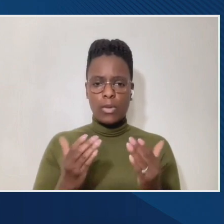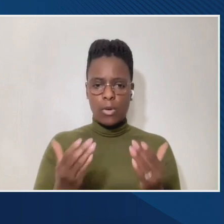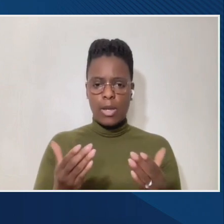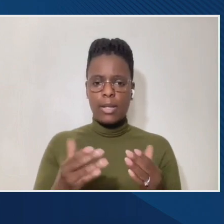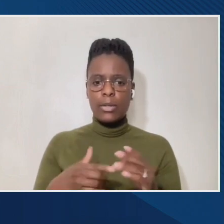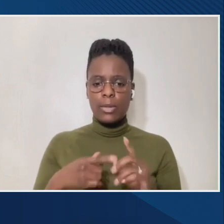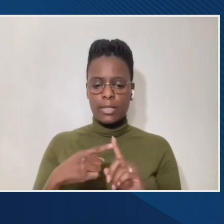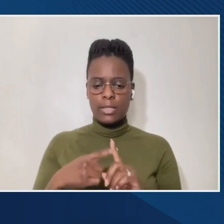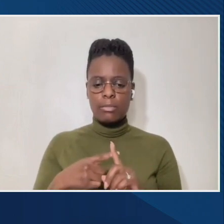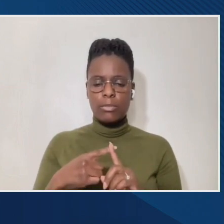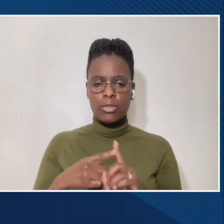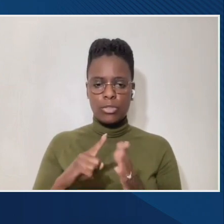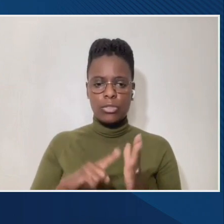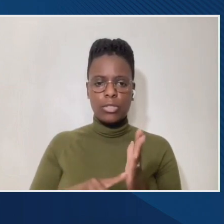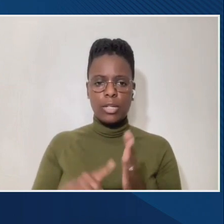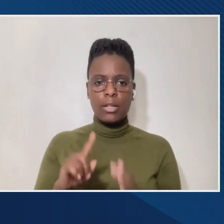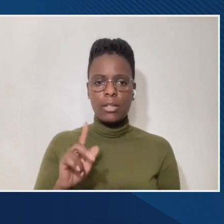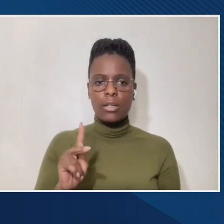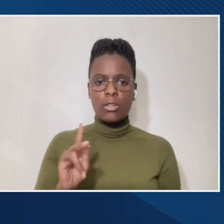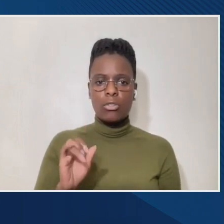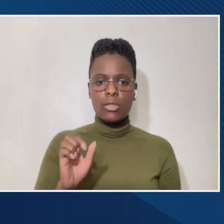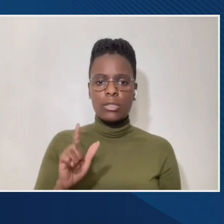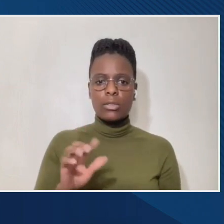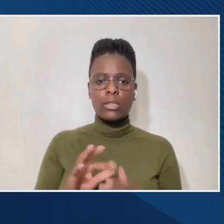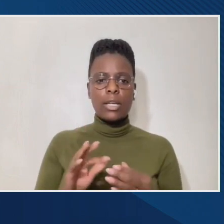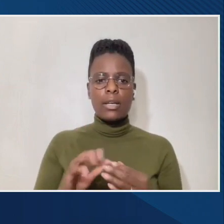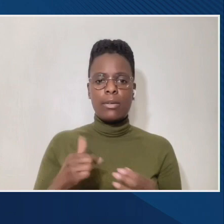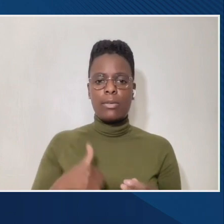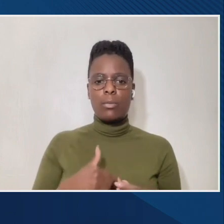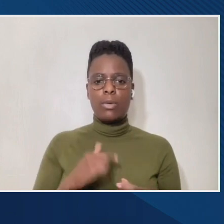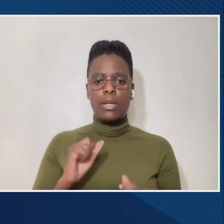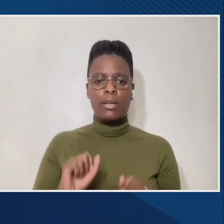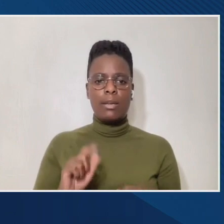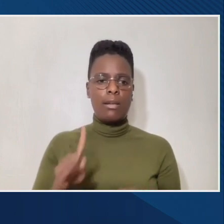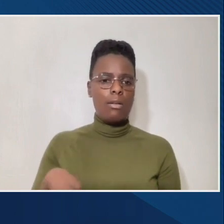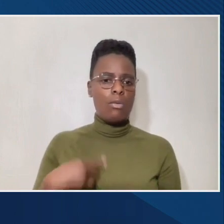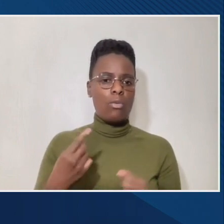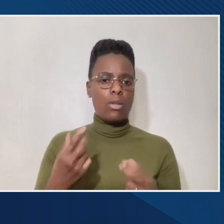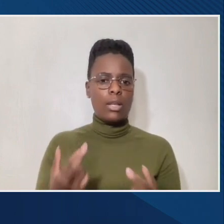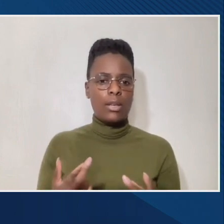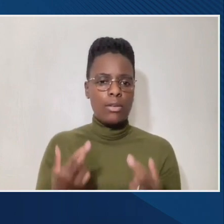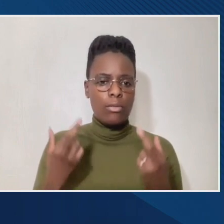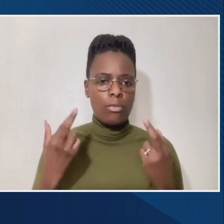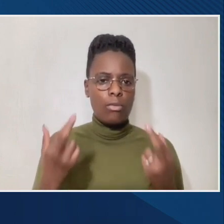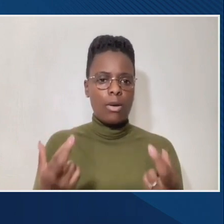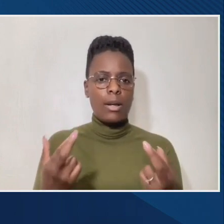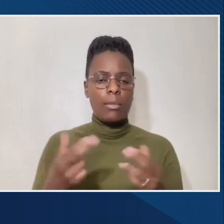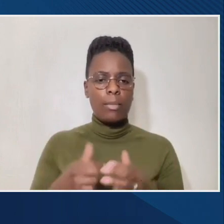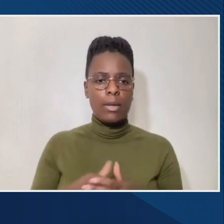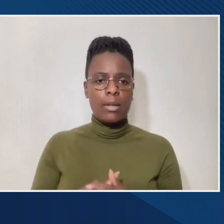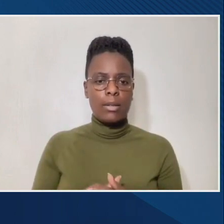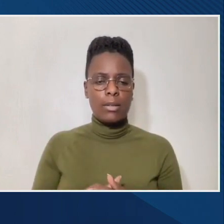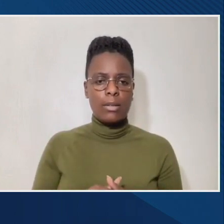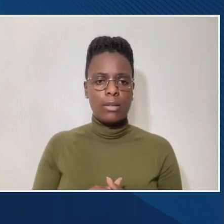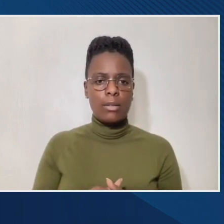All right, looks like I've got some. Okay, wait. I think that is the biggest concern.